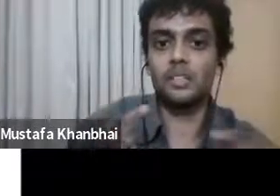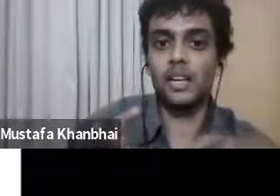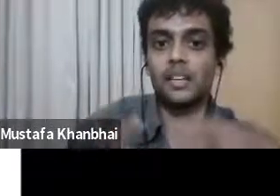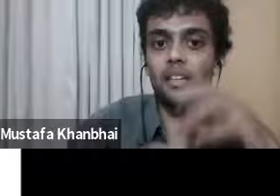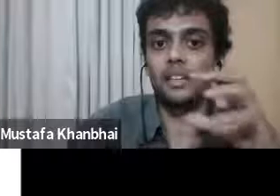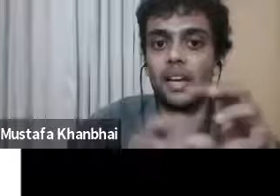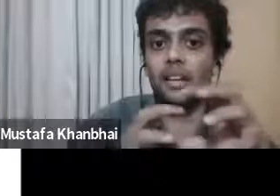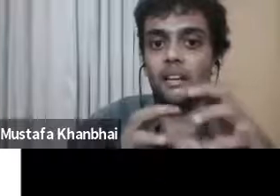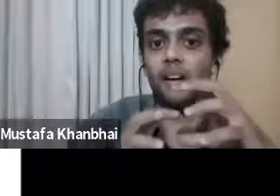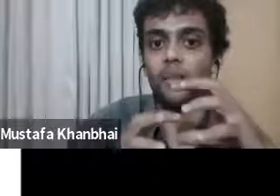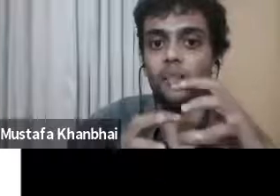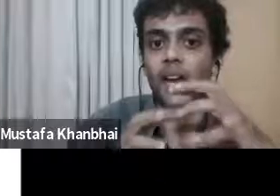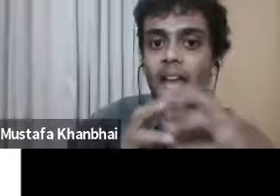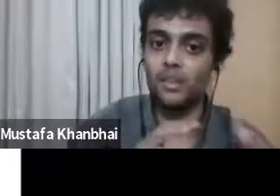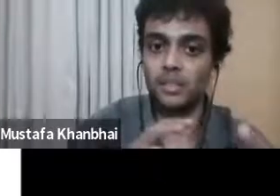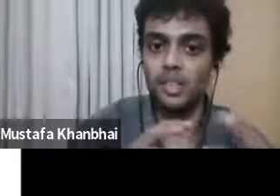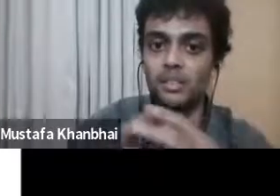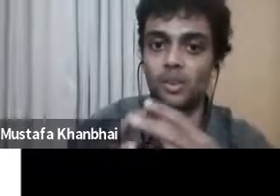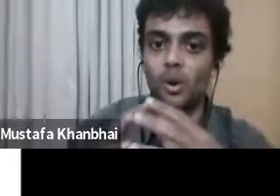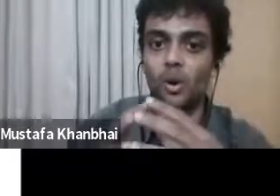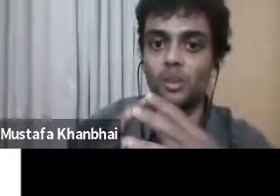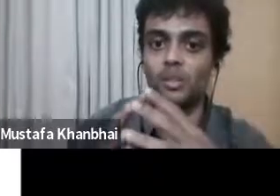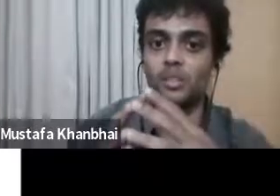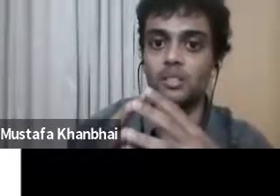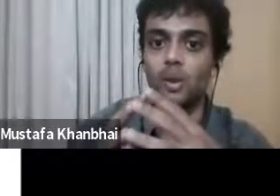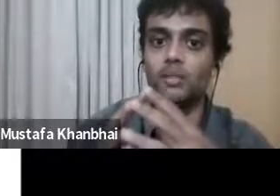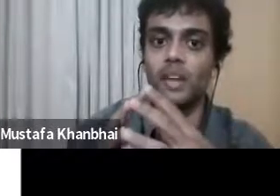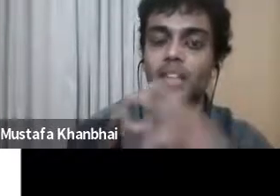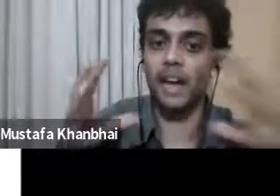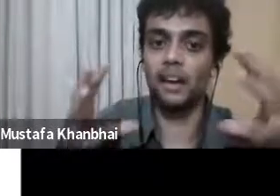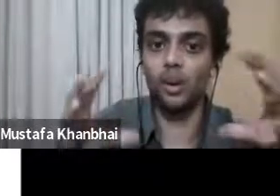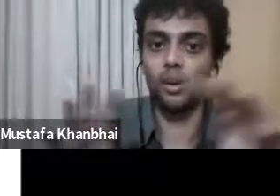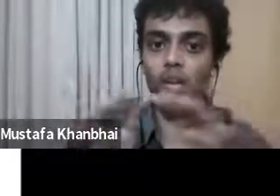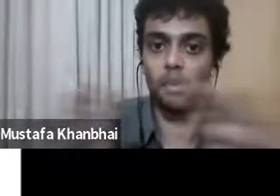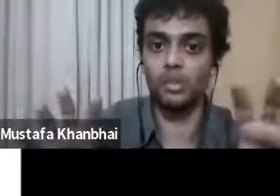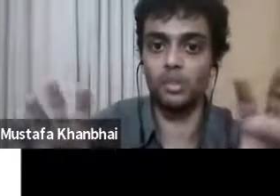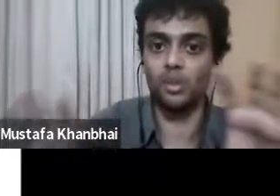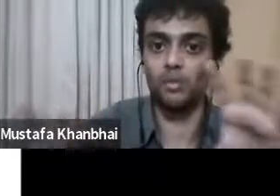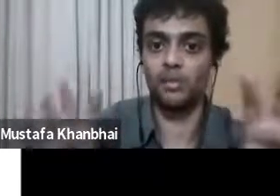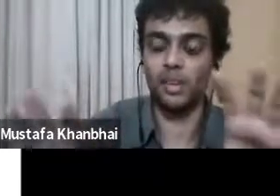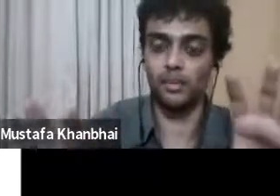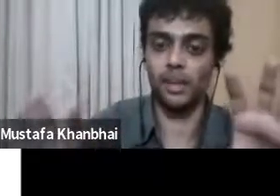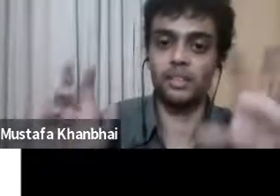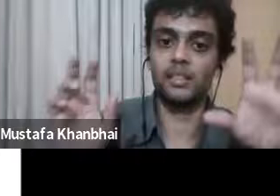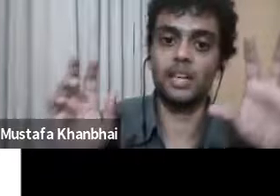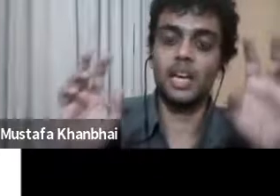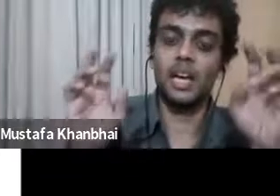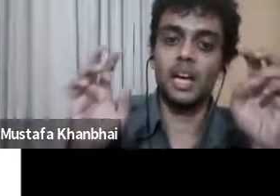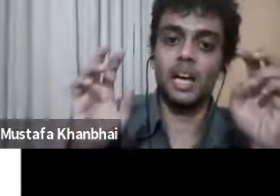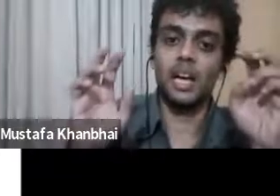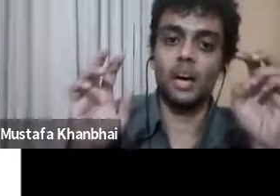to reason that narrative scenes, or even like standalone depictions of